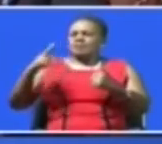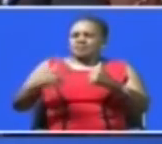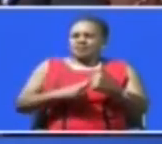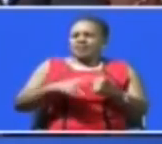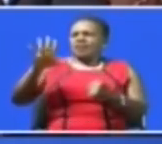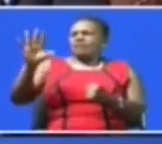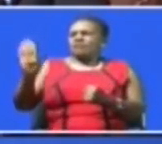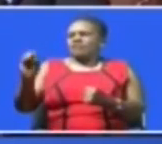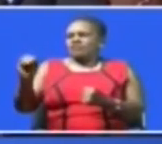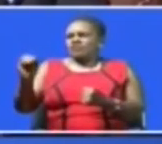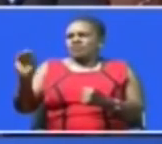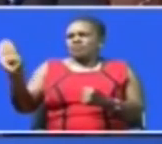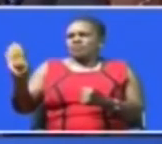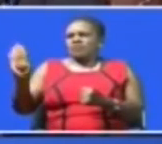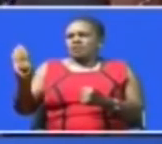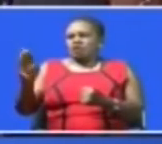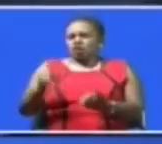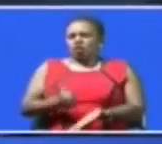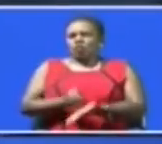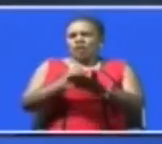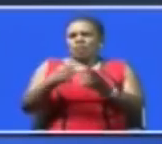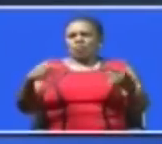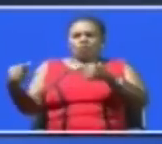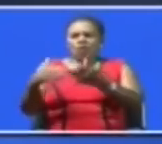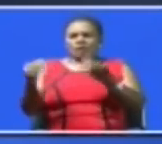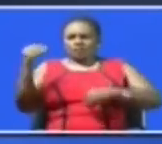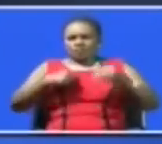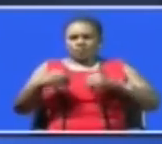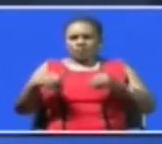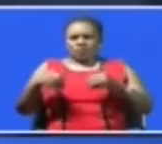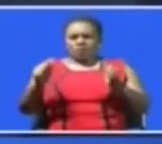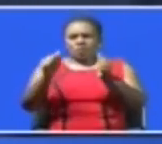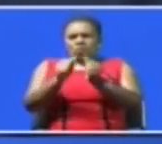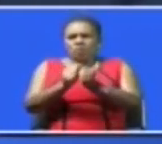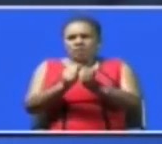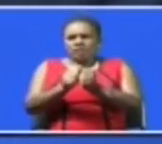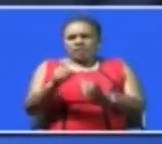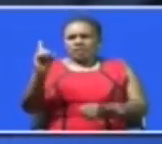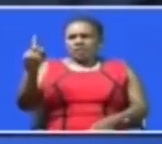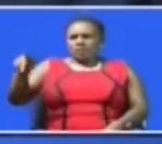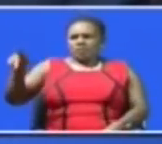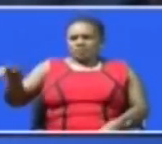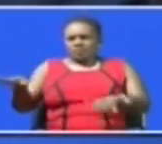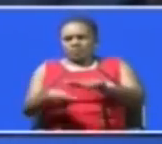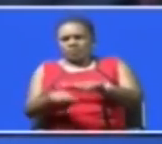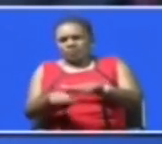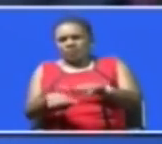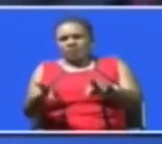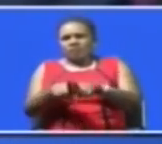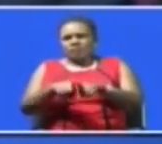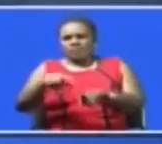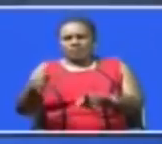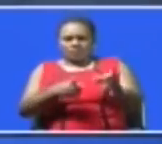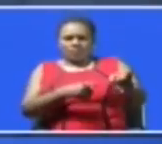750 million shillings to aid the fight against graft, accompanied by senior deputy public prosecutor Dorcas Oduor and